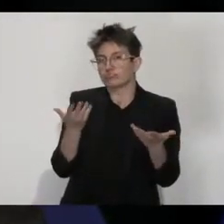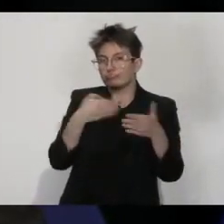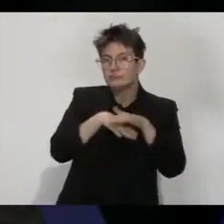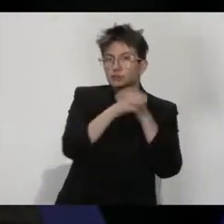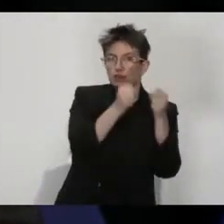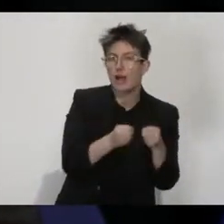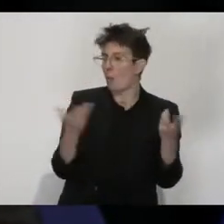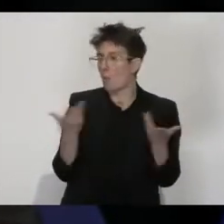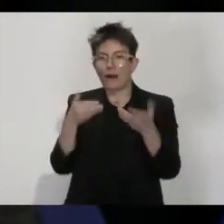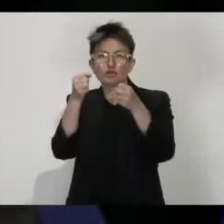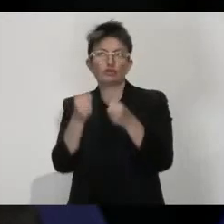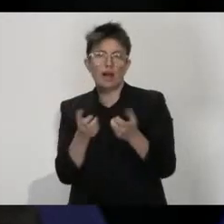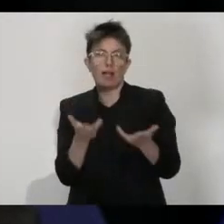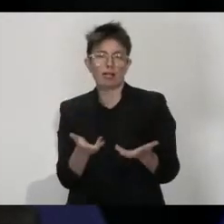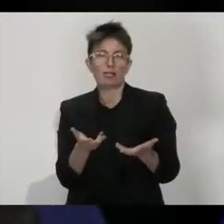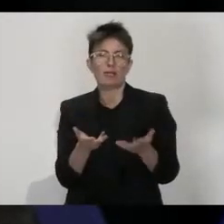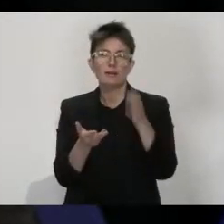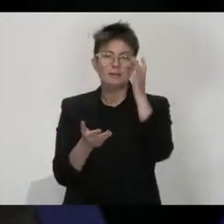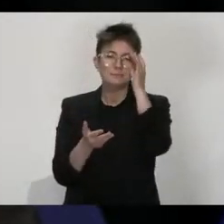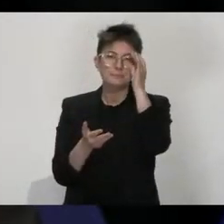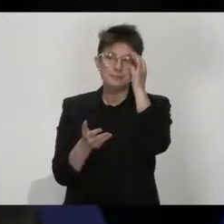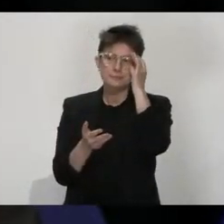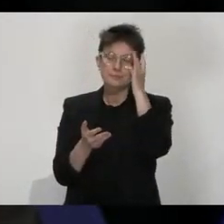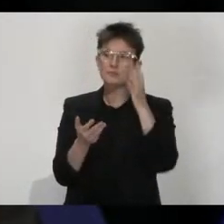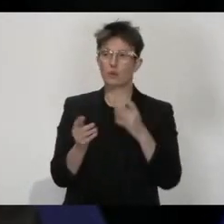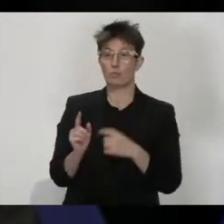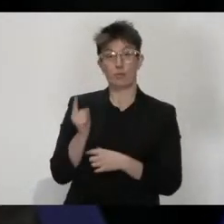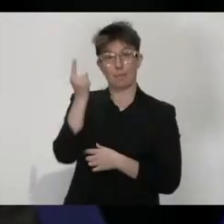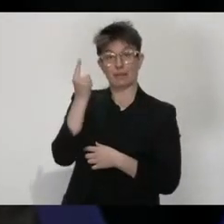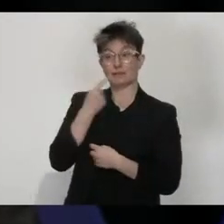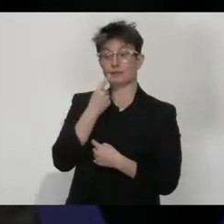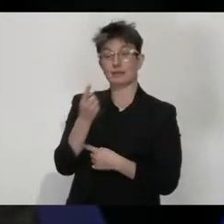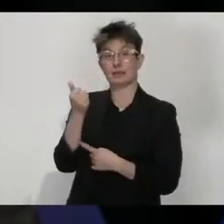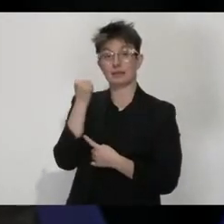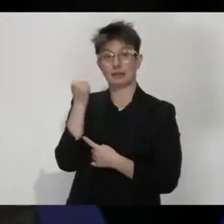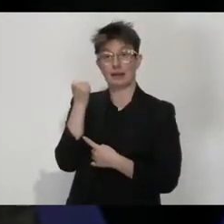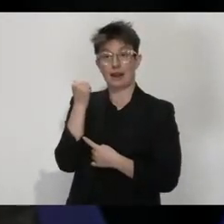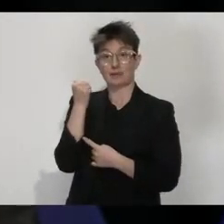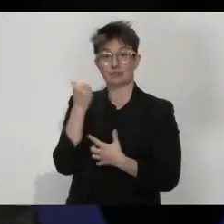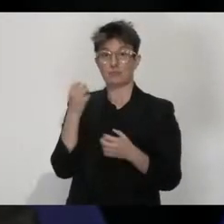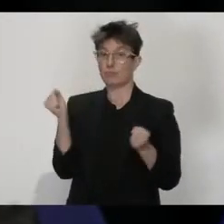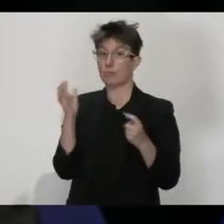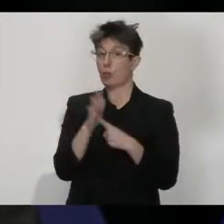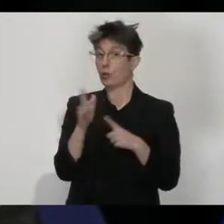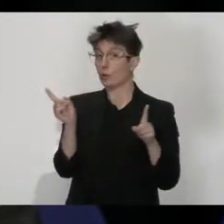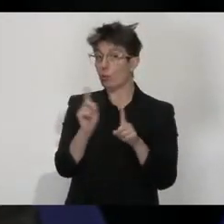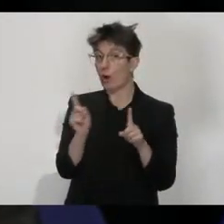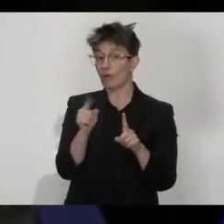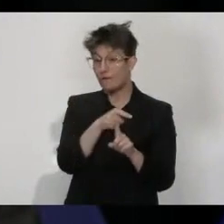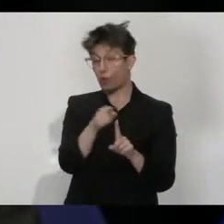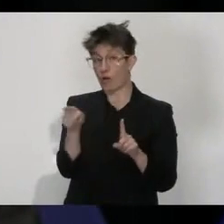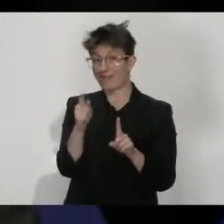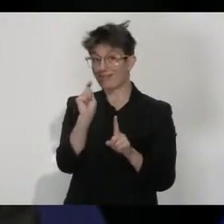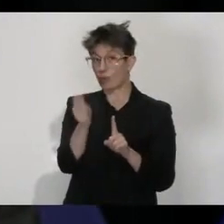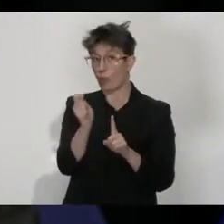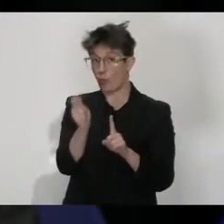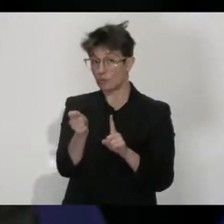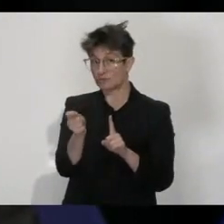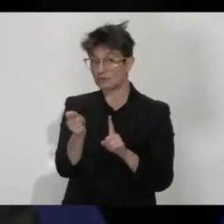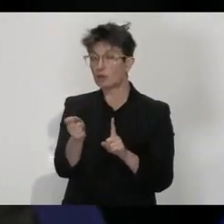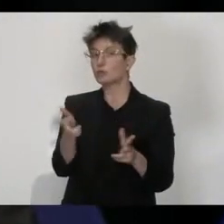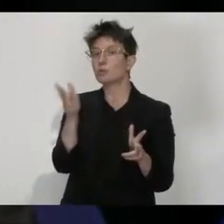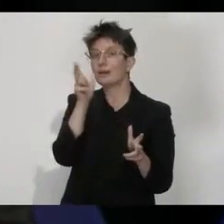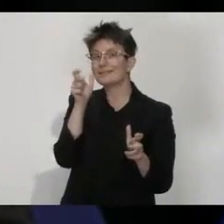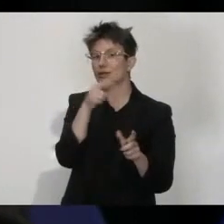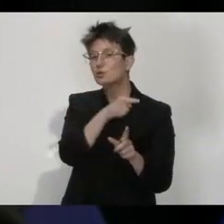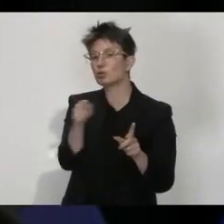Minister indicated yesterday, her primary concern here is to hear from the victims and their families to be able to understand what they would